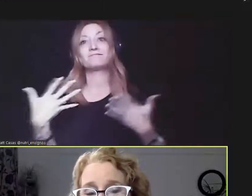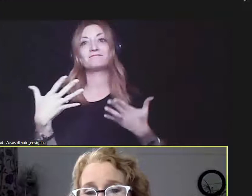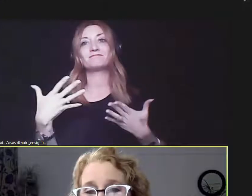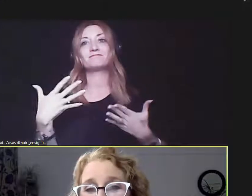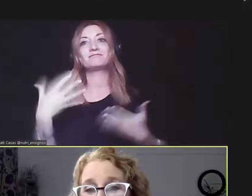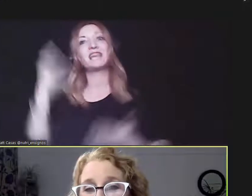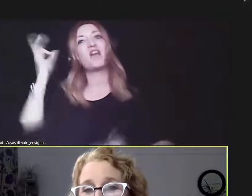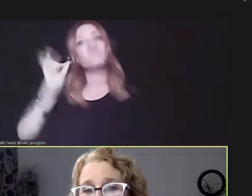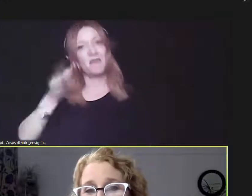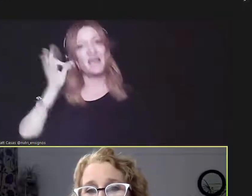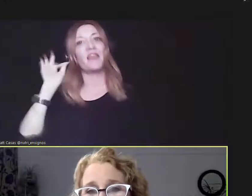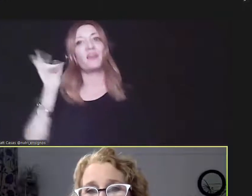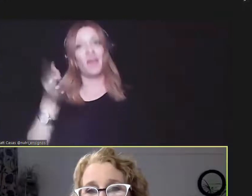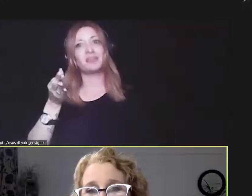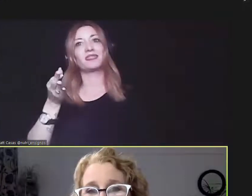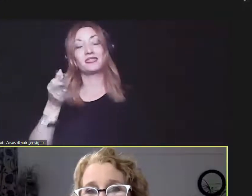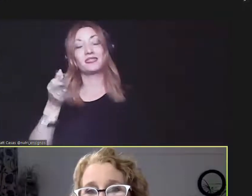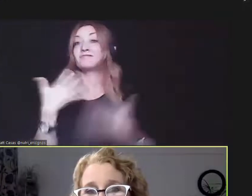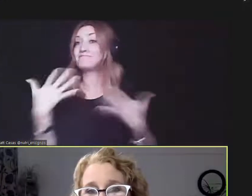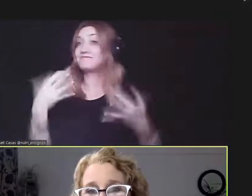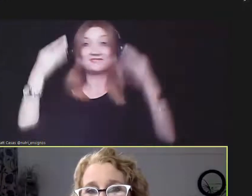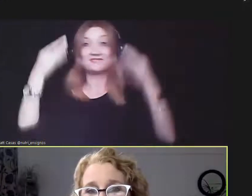bacteria.